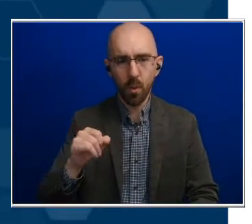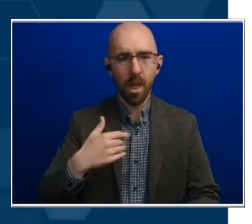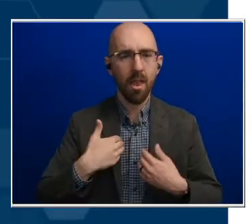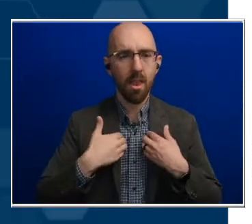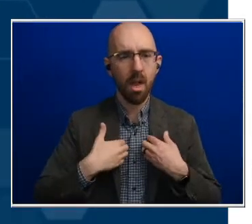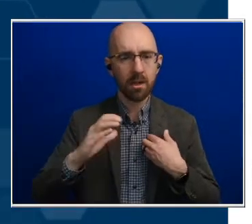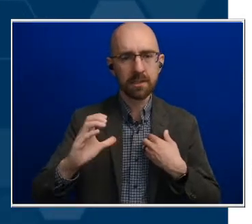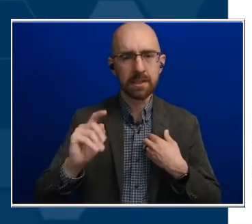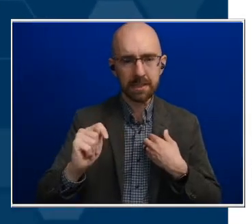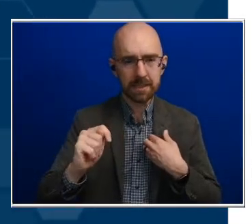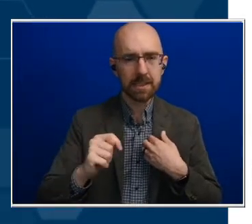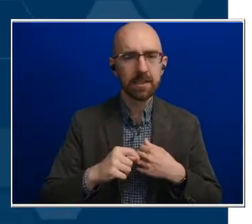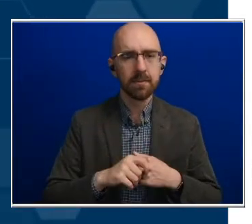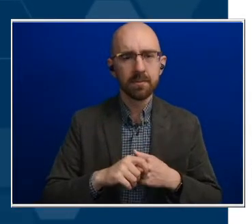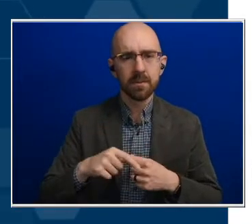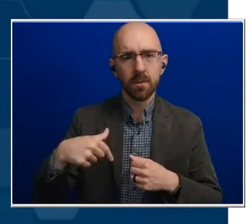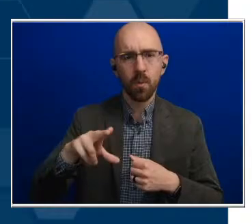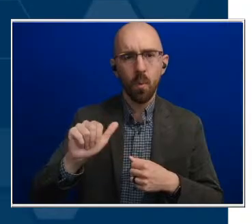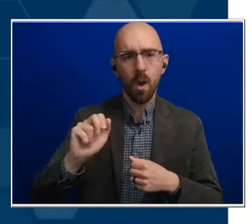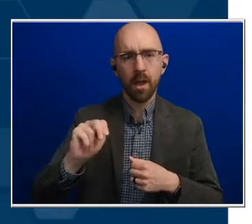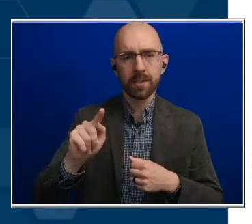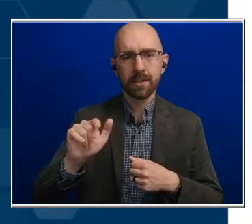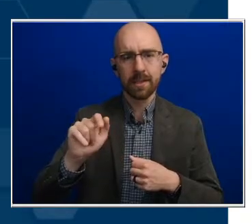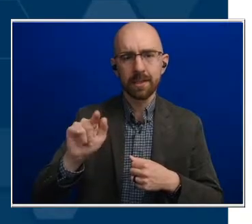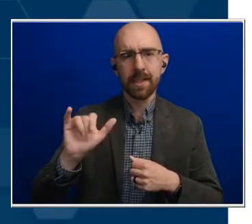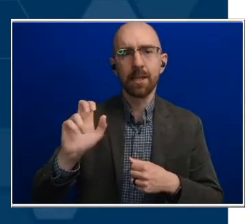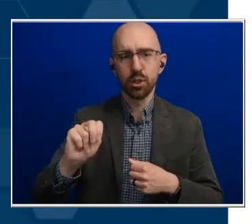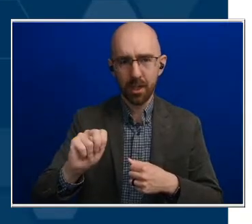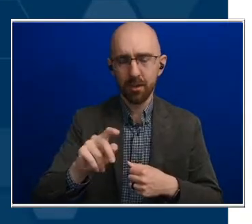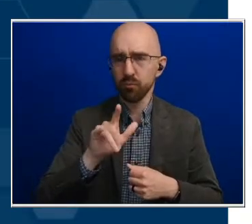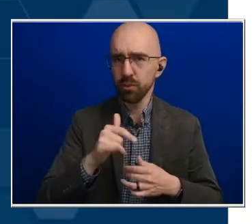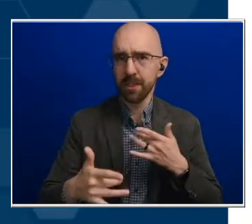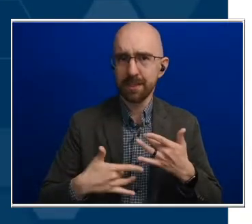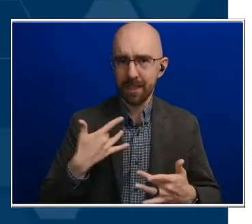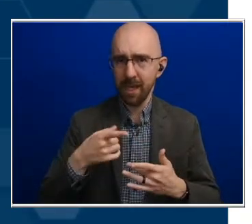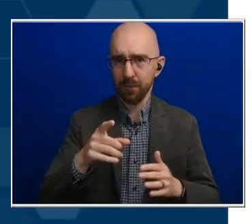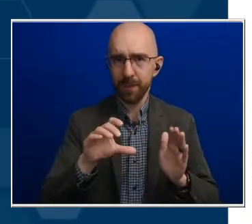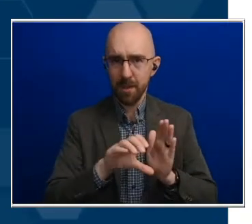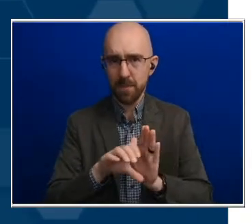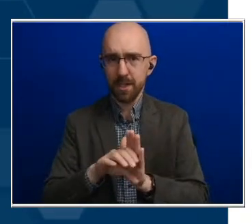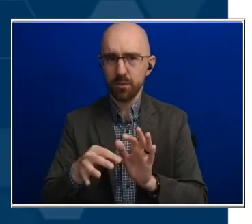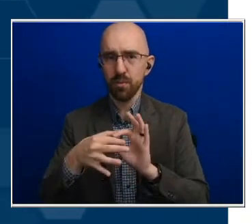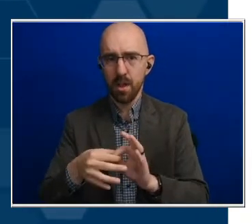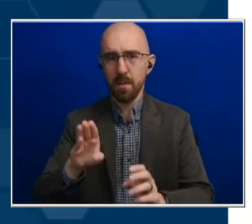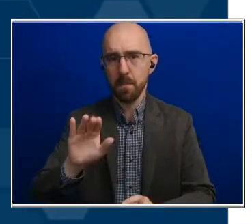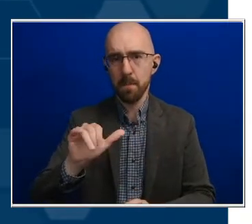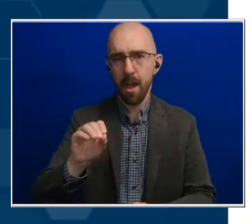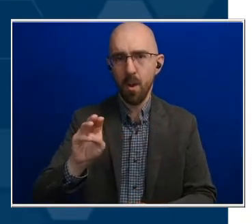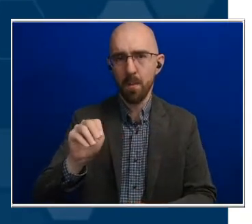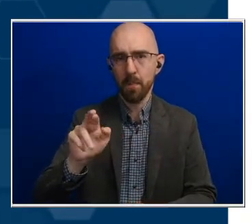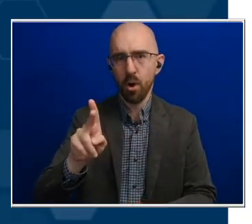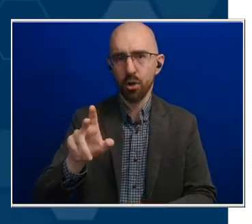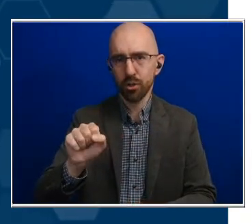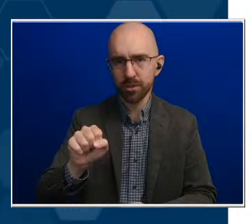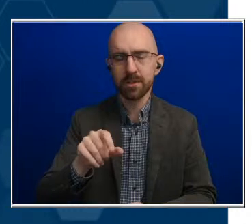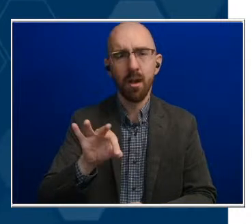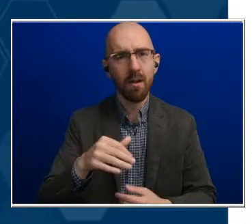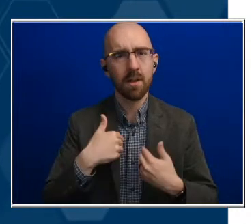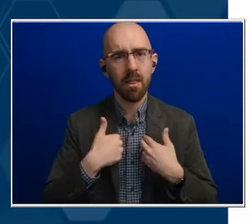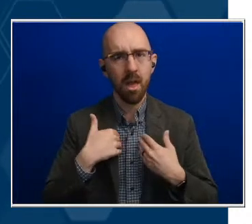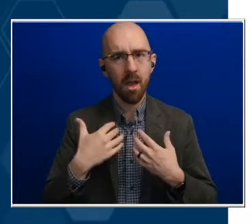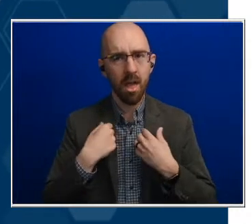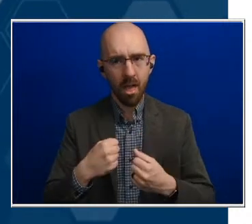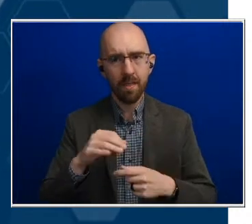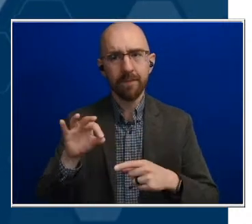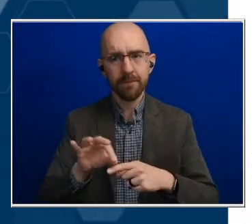quantitation. Yeah. Which is really exciting. So these imaging-related biomarkers of lung health and lung function.